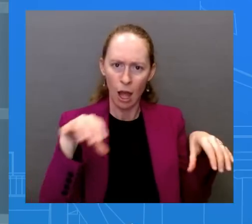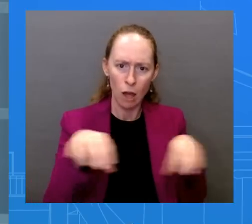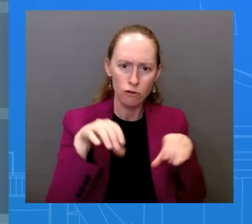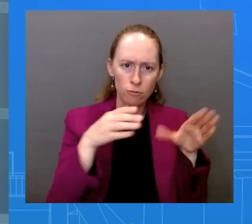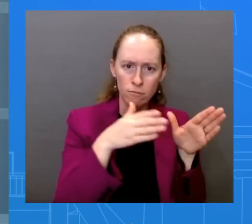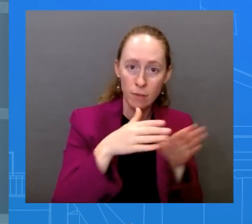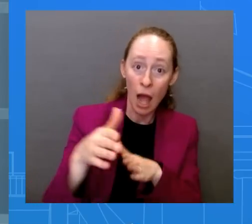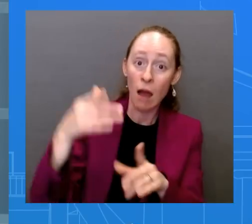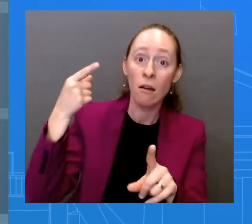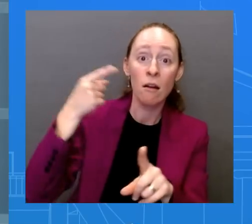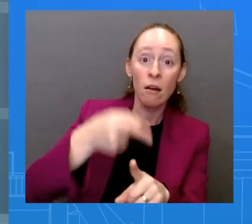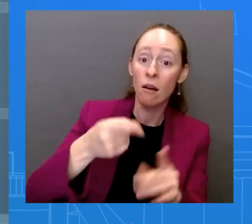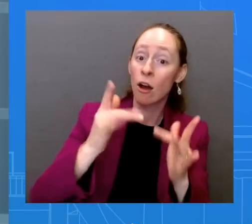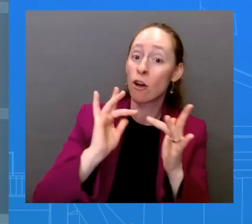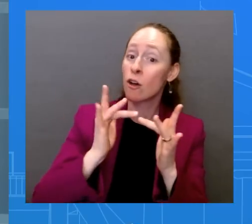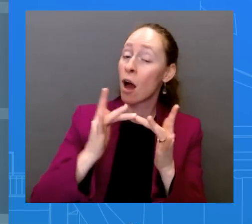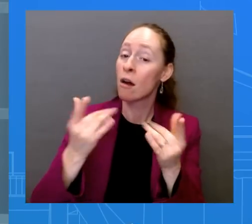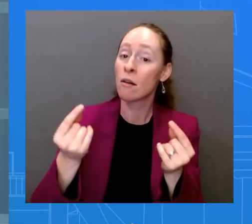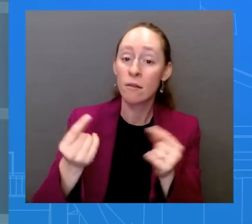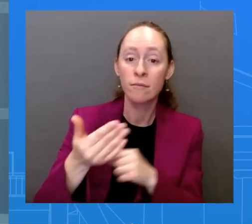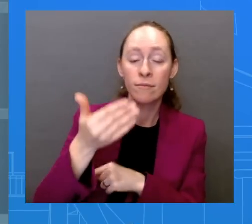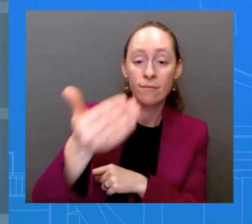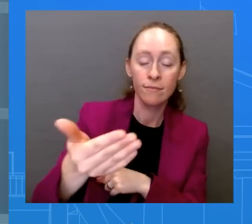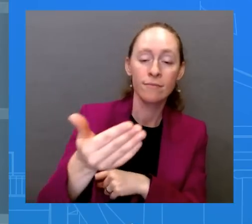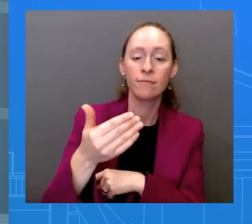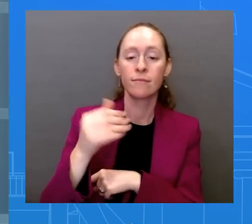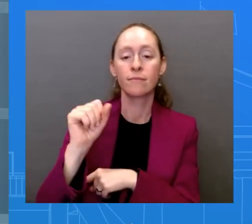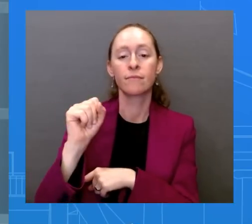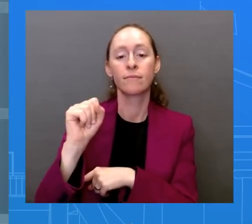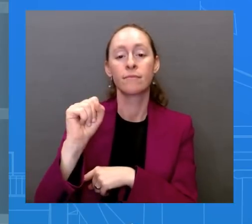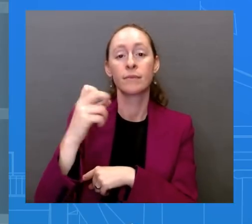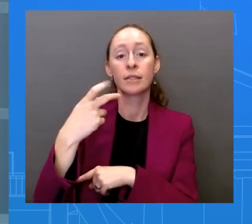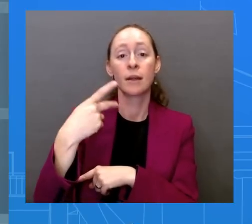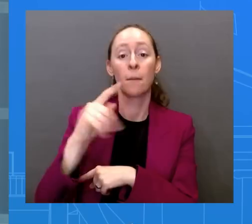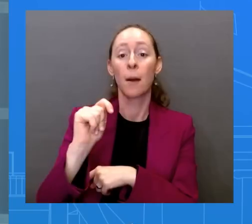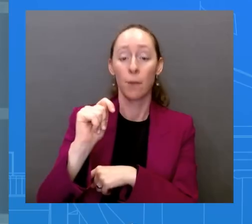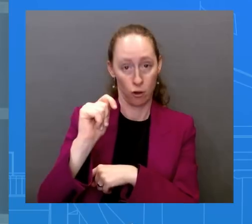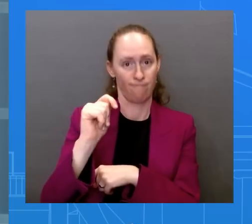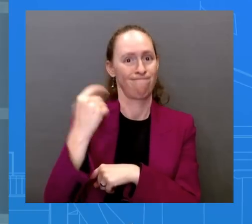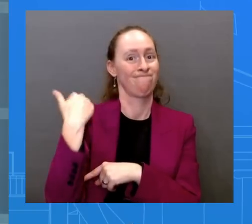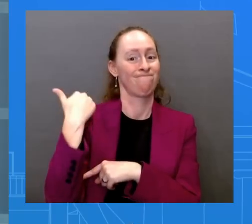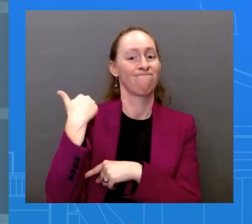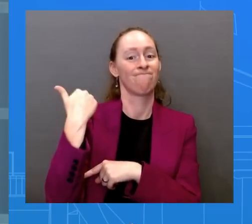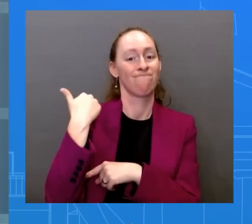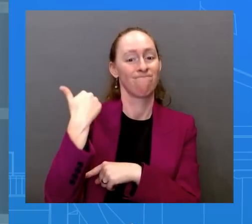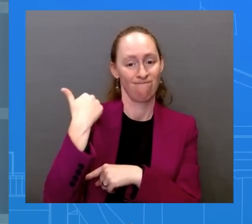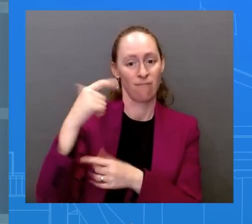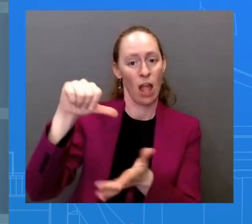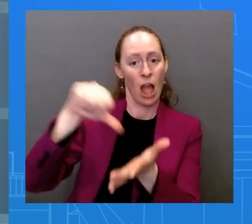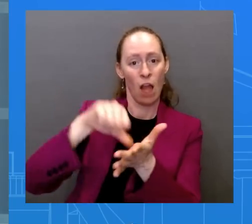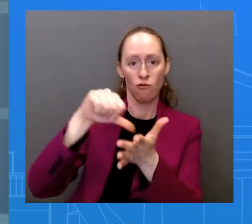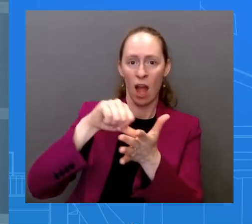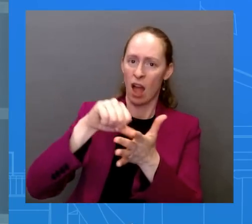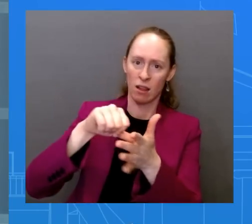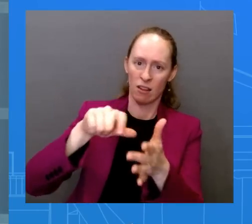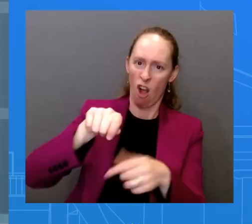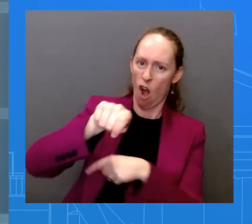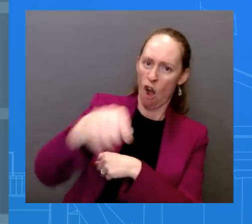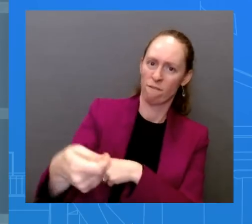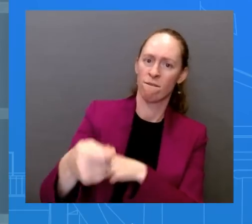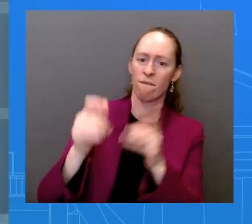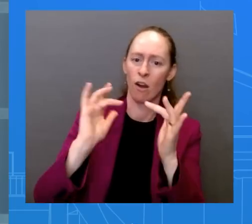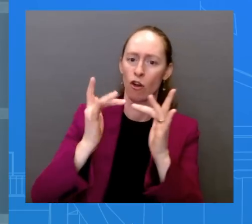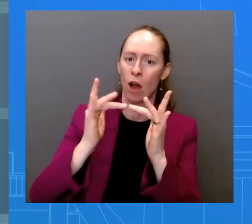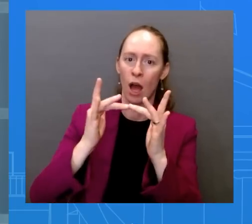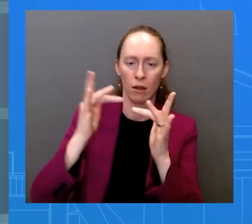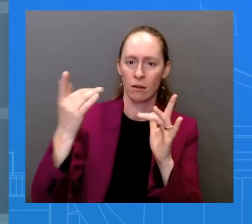Iranian government cut off, as you know, access to the internet for most of its 80 million citizens as courageous Iranians take to the